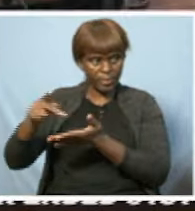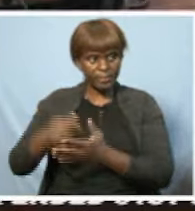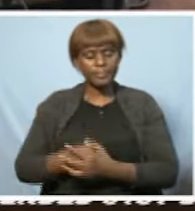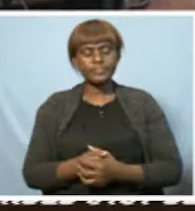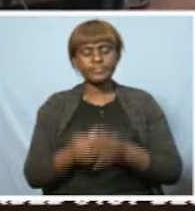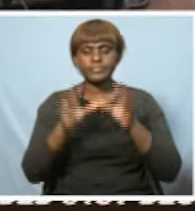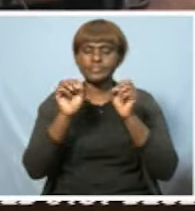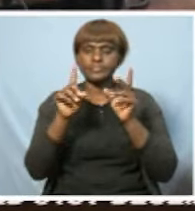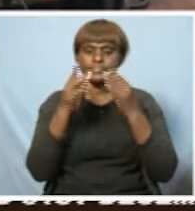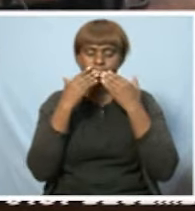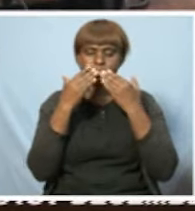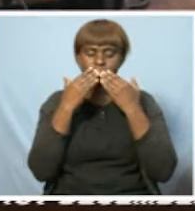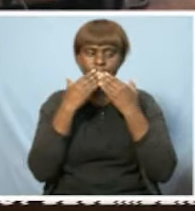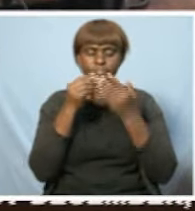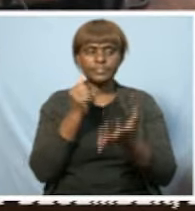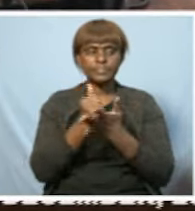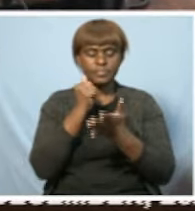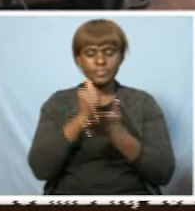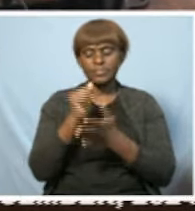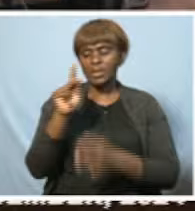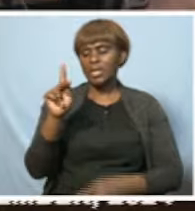Okay, to help Kaumbe,